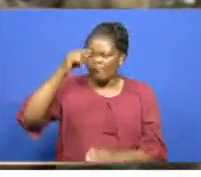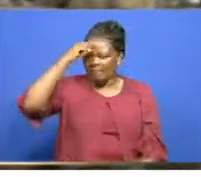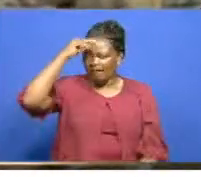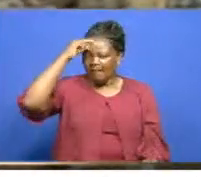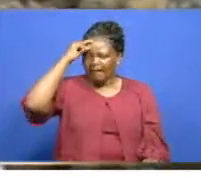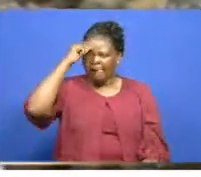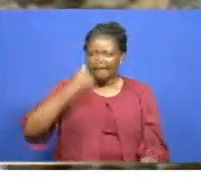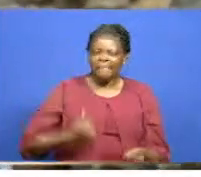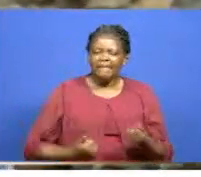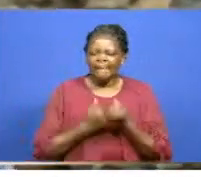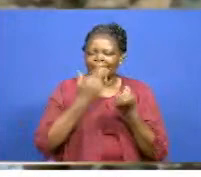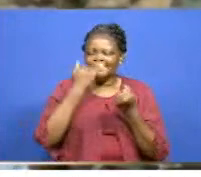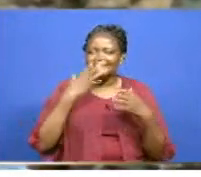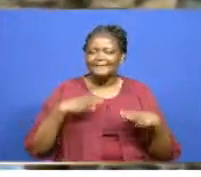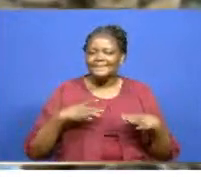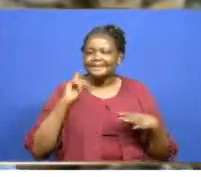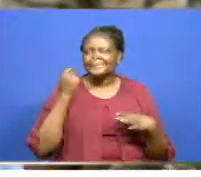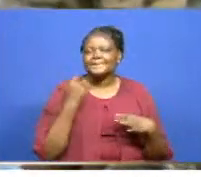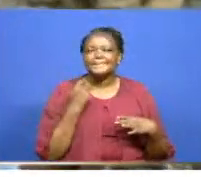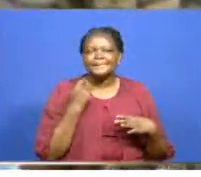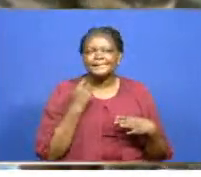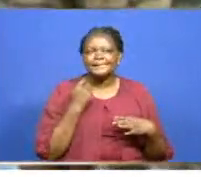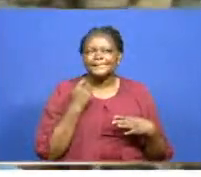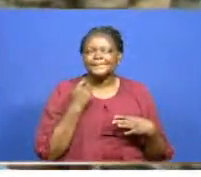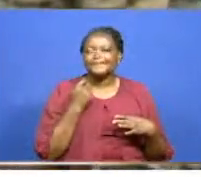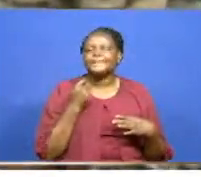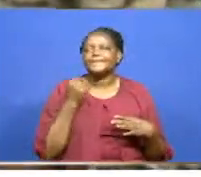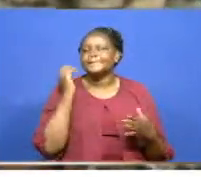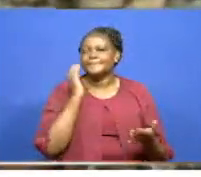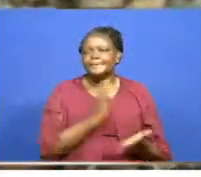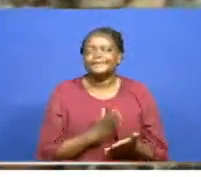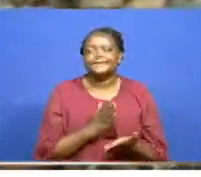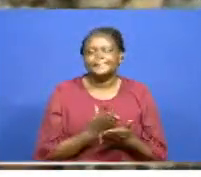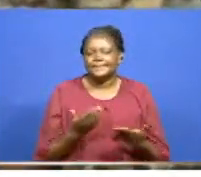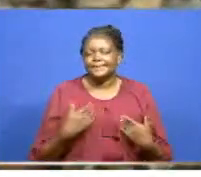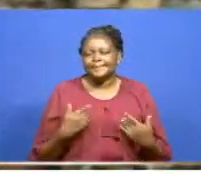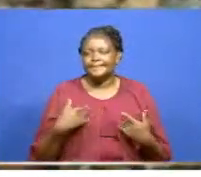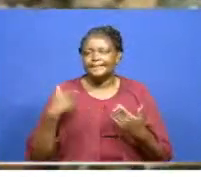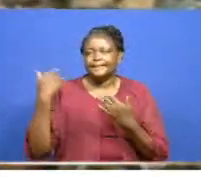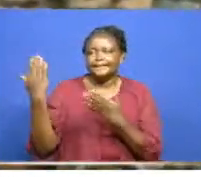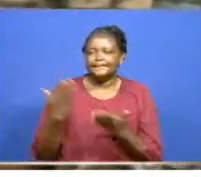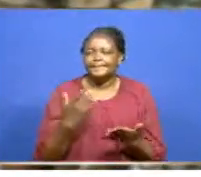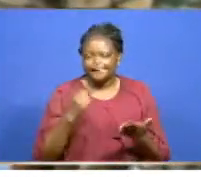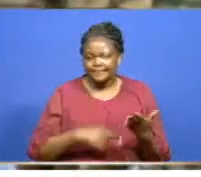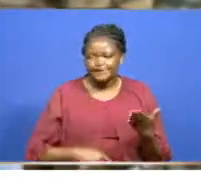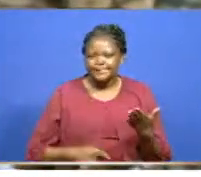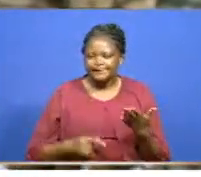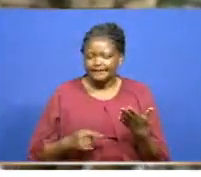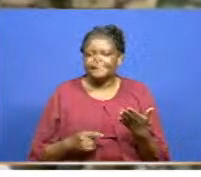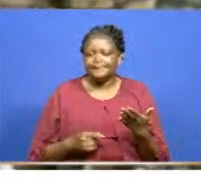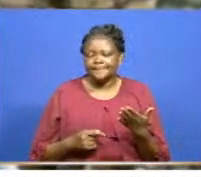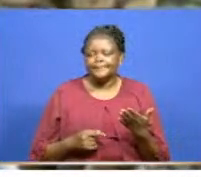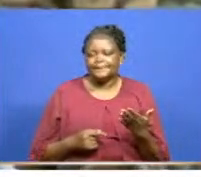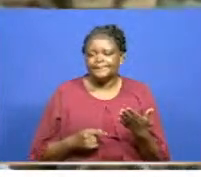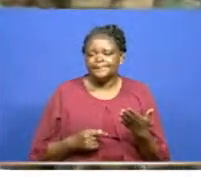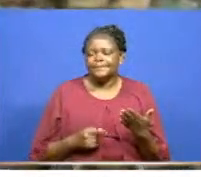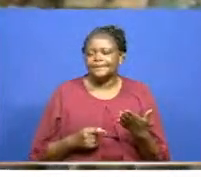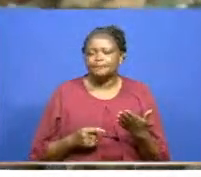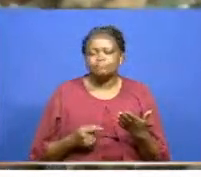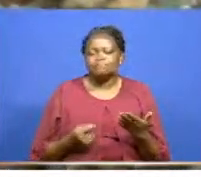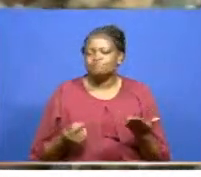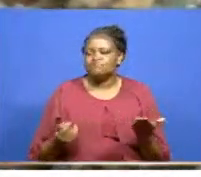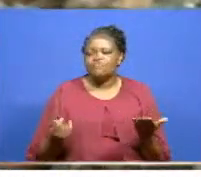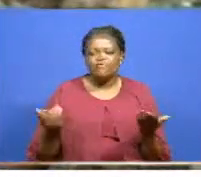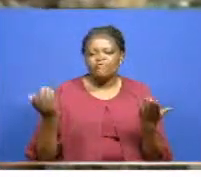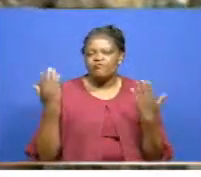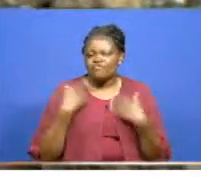and supported by the people of this country, we have therefore managed to bring wildlife poaching, whether it is elephant. And as a matter